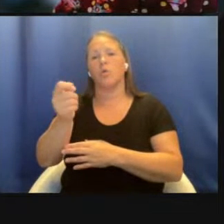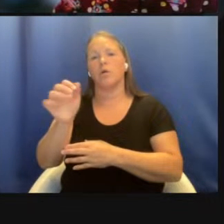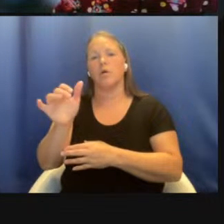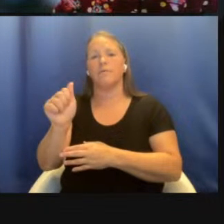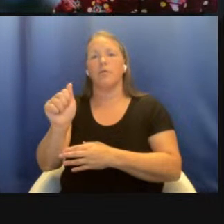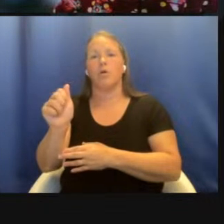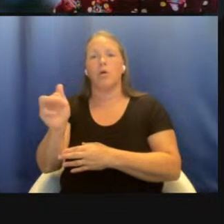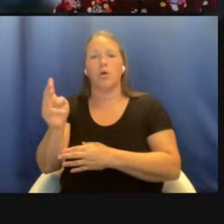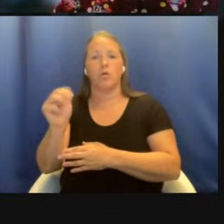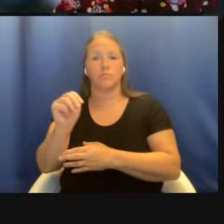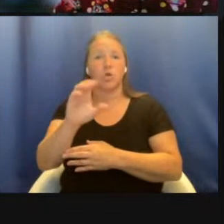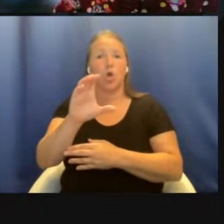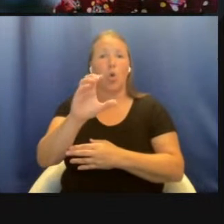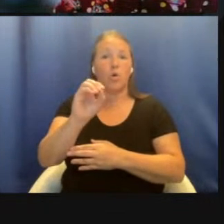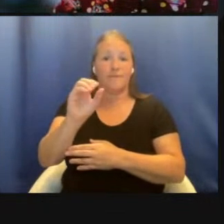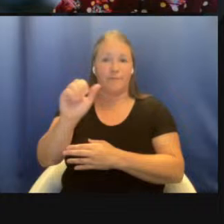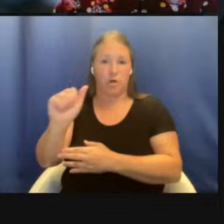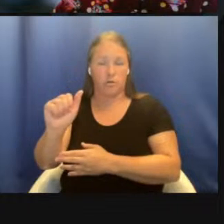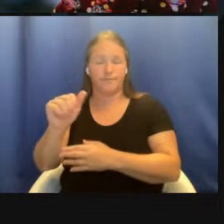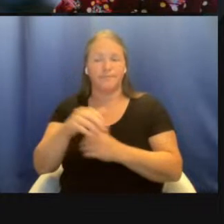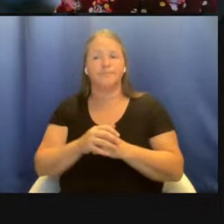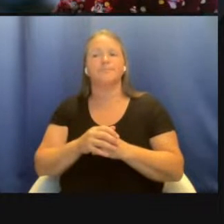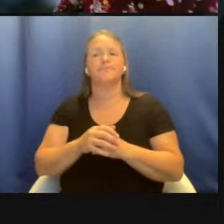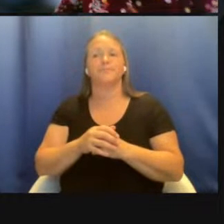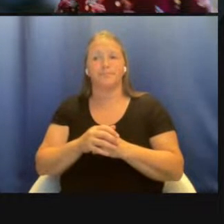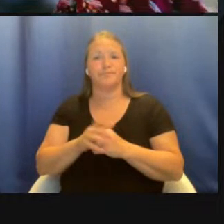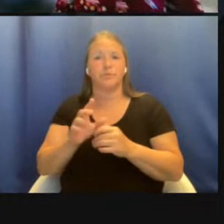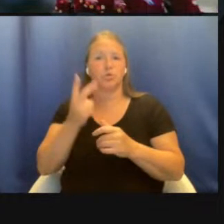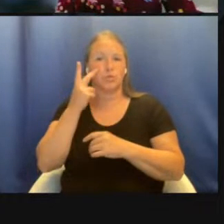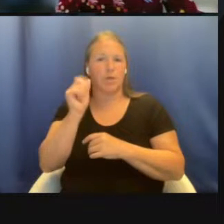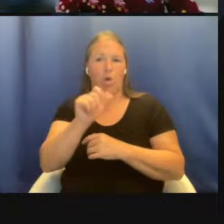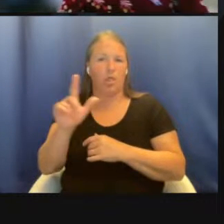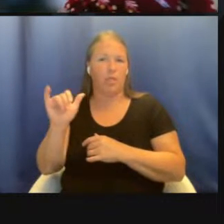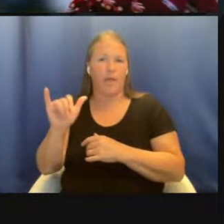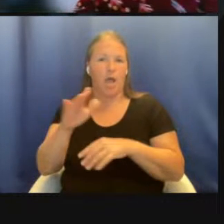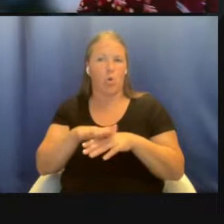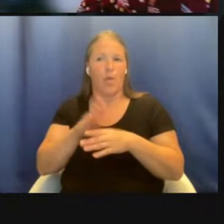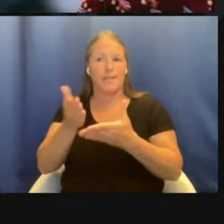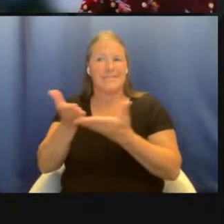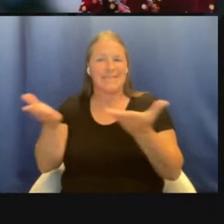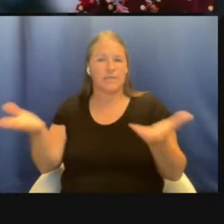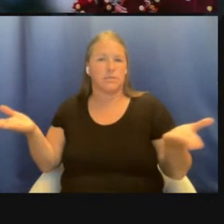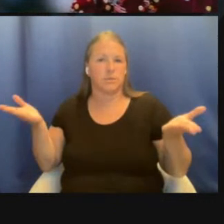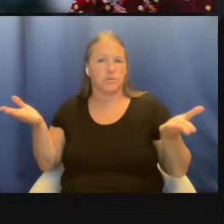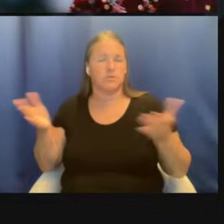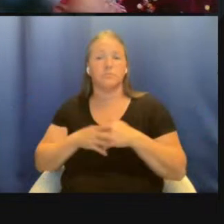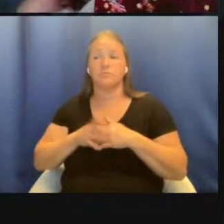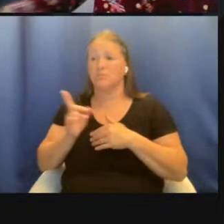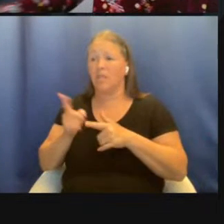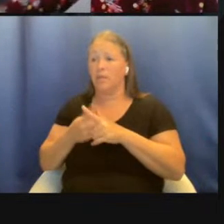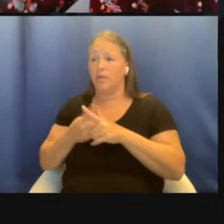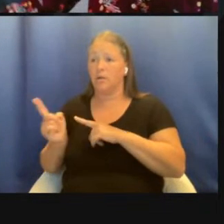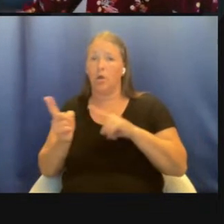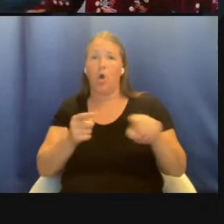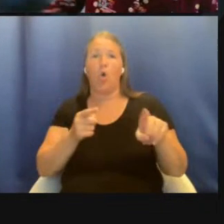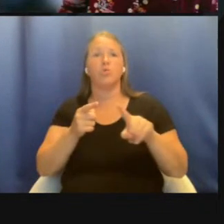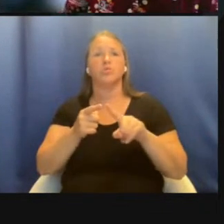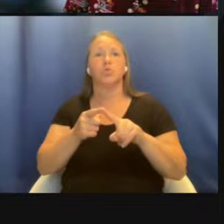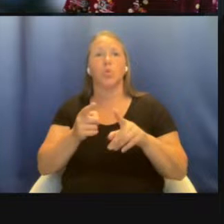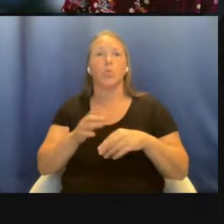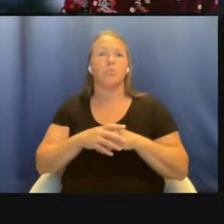again, the crown surmounted by the Bonaparte coat of arms. He goes to the great silversmiths of Baltimore, Kirk